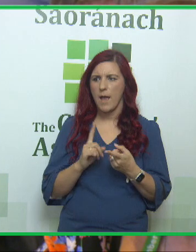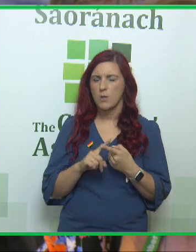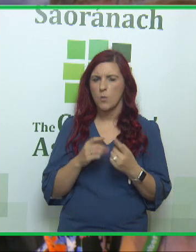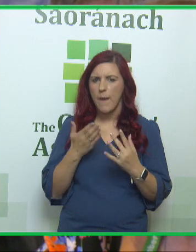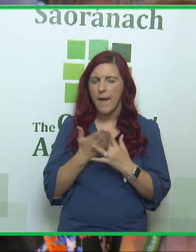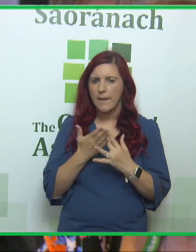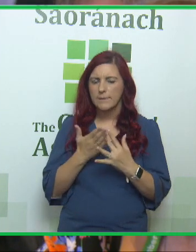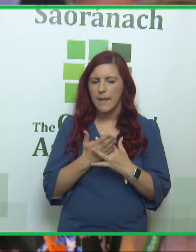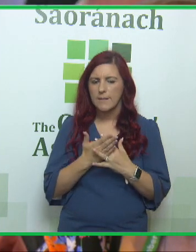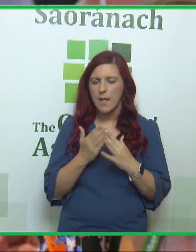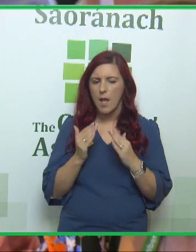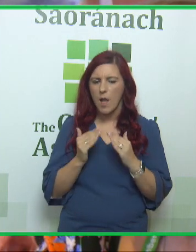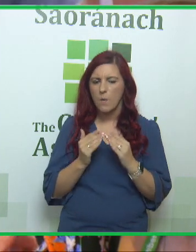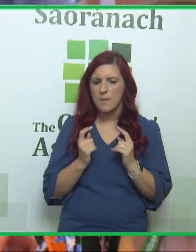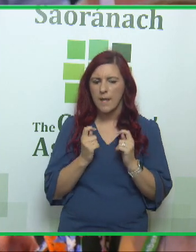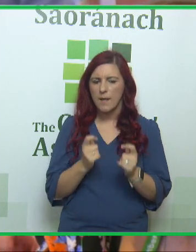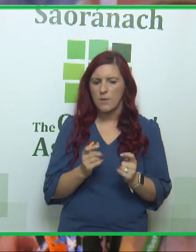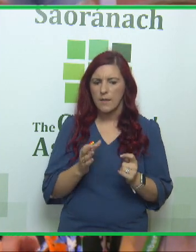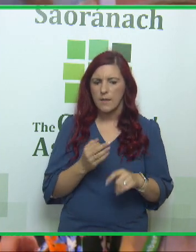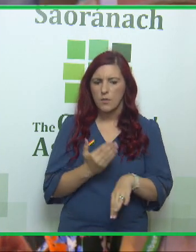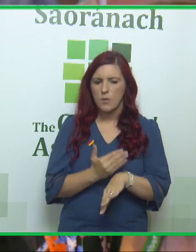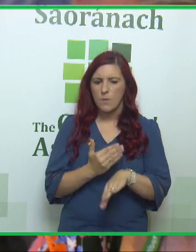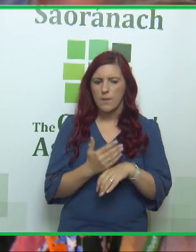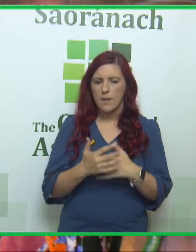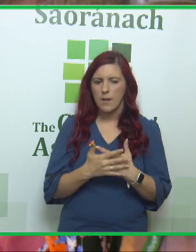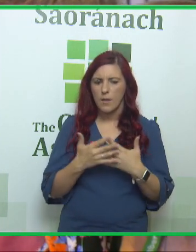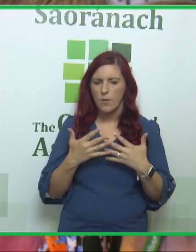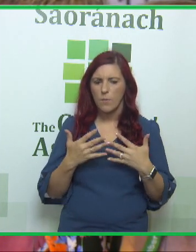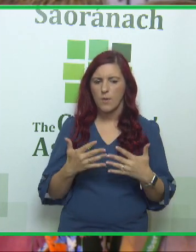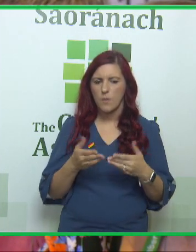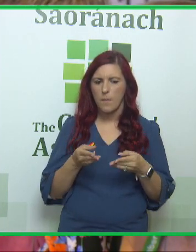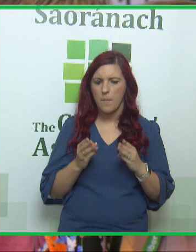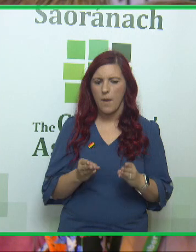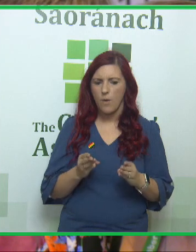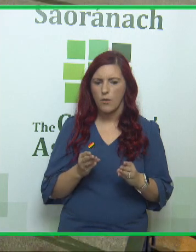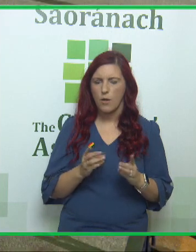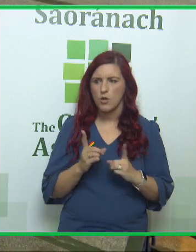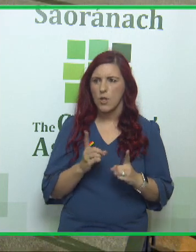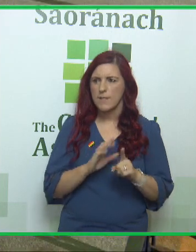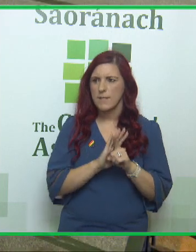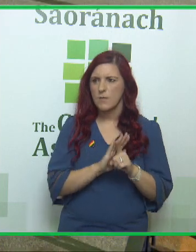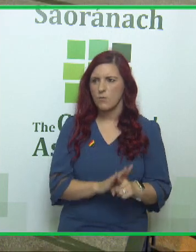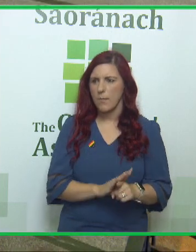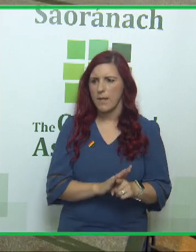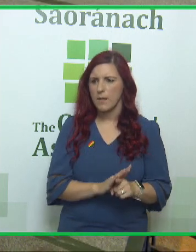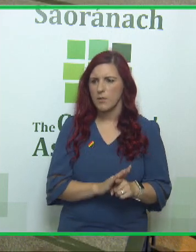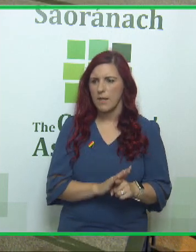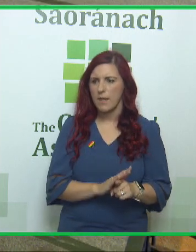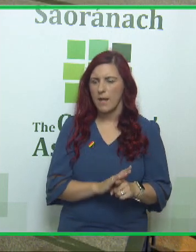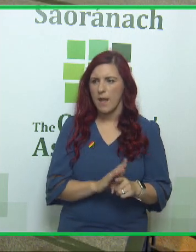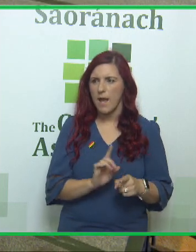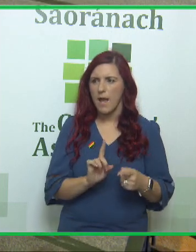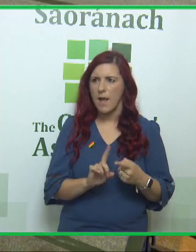health education and finding a job, and how much part does the discrimination and